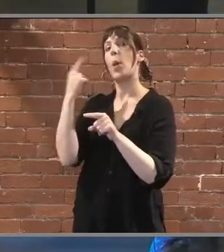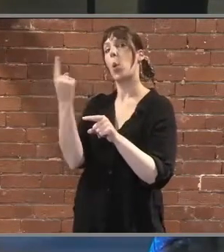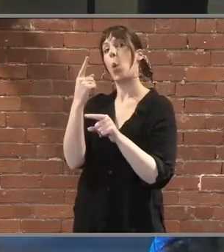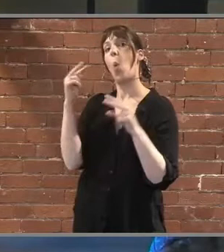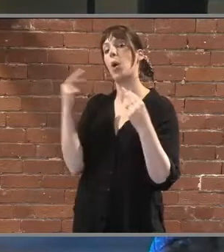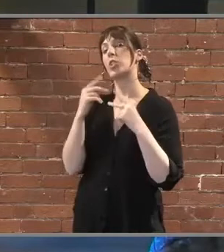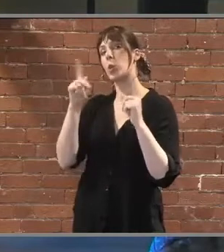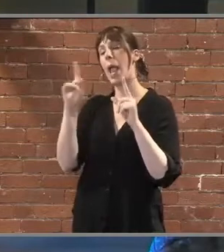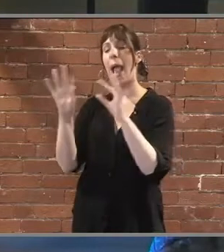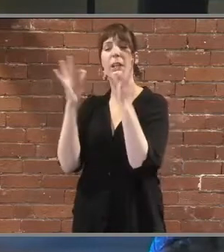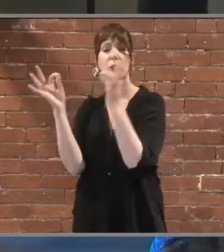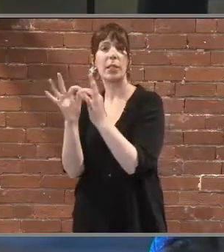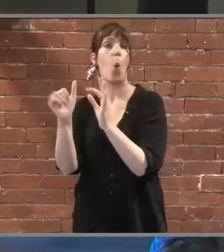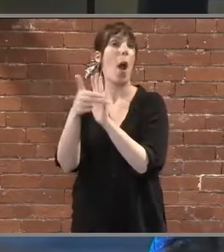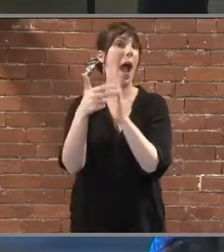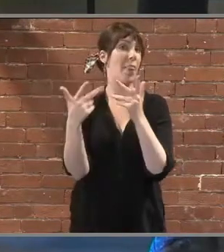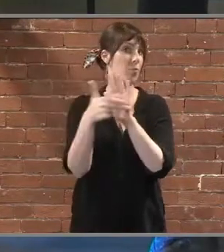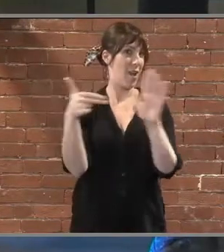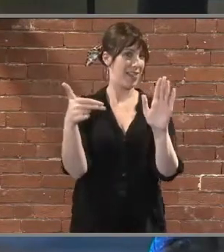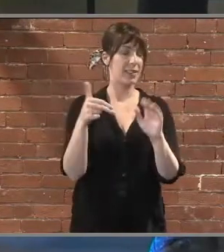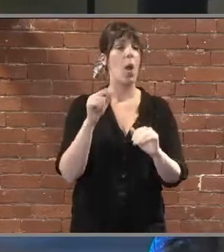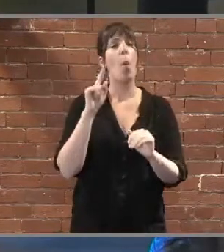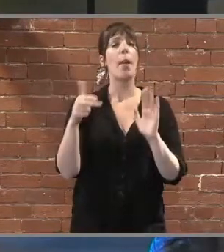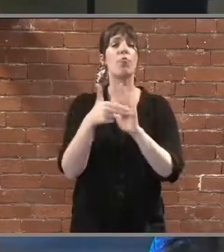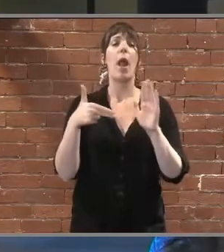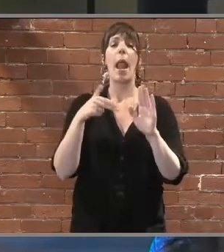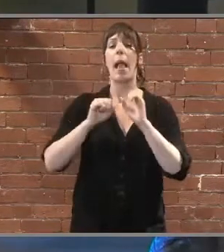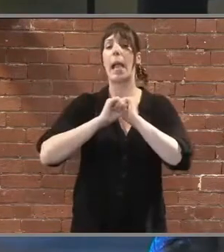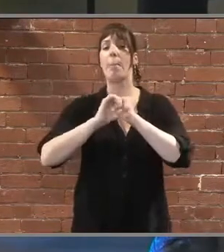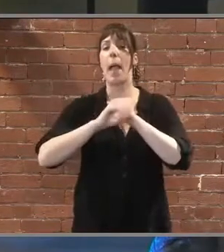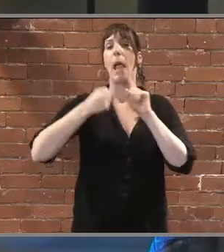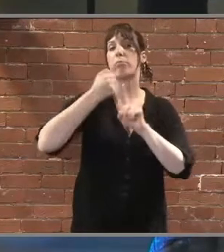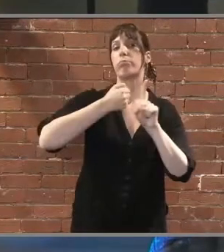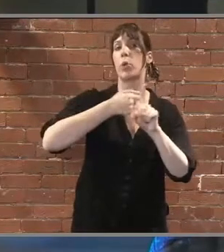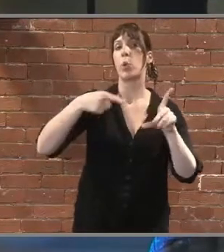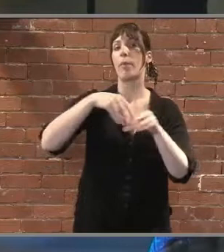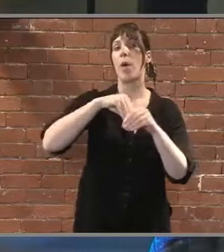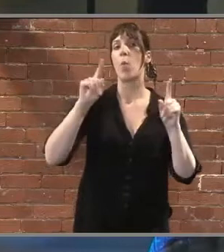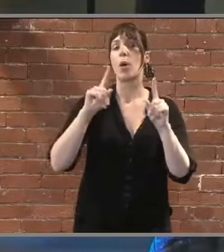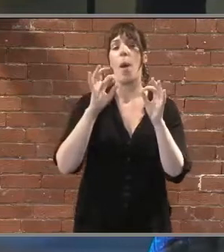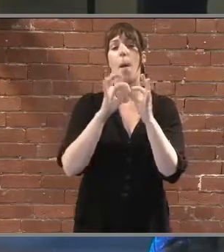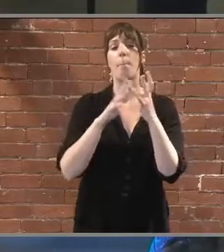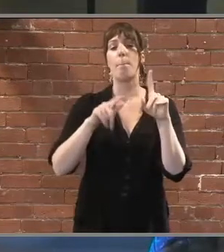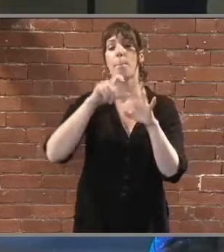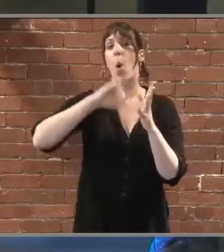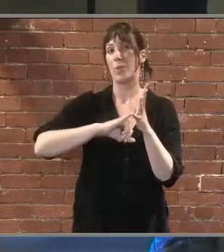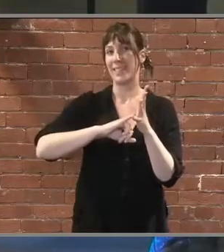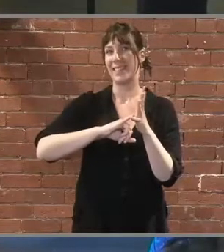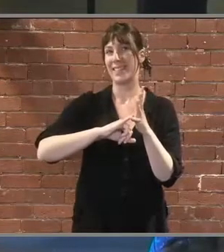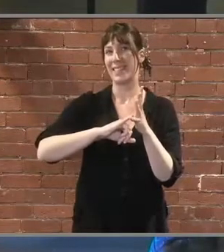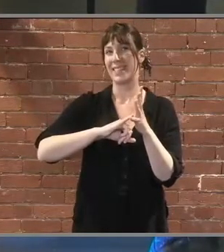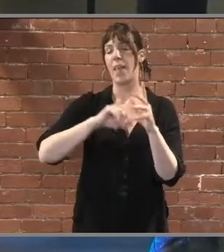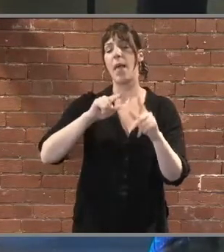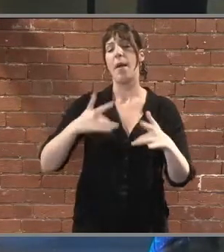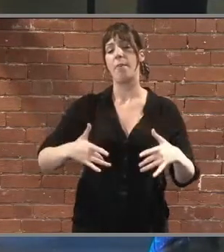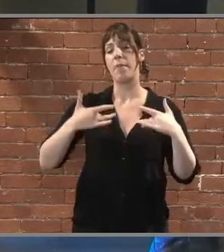I guess one of the brand campaigns that you have been involved in that we wanted to talk about was the Bonds campaign, the Feel the Pride